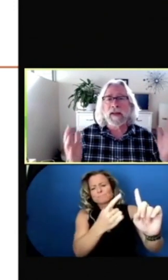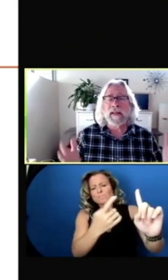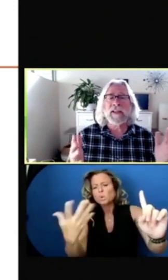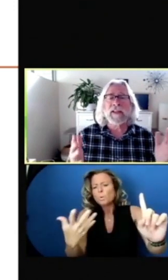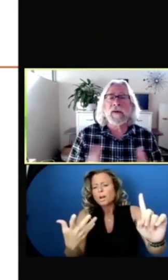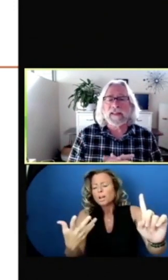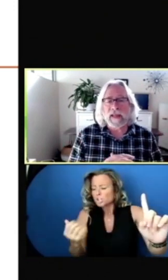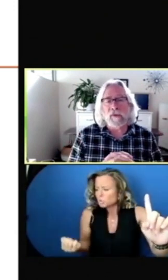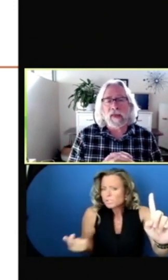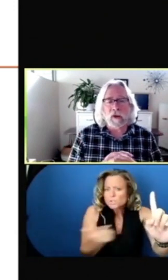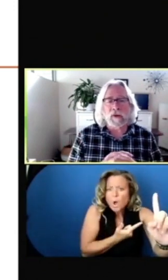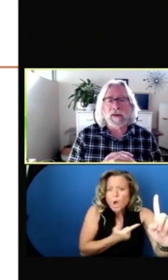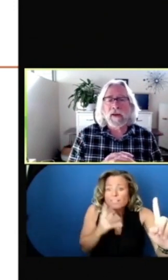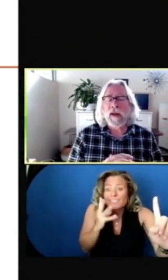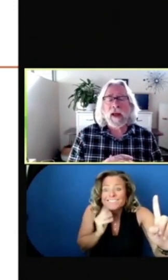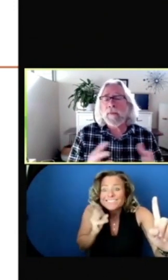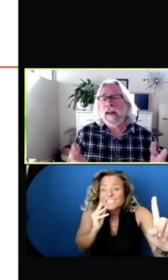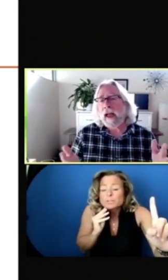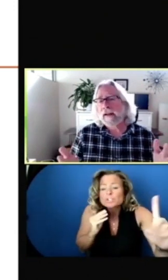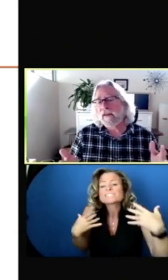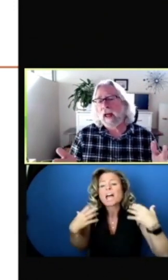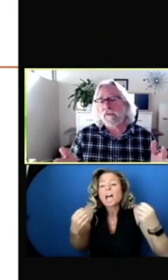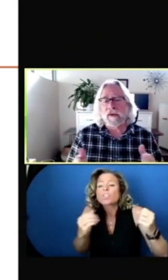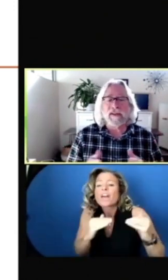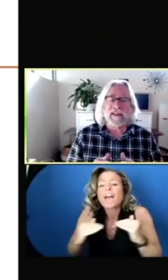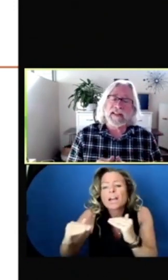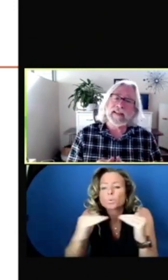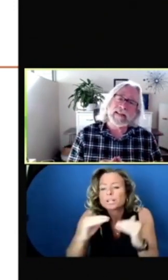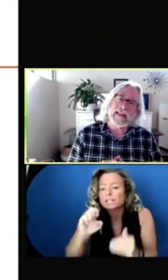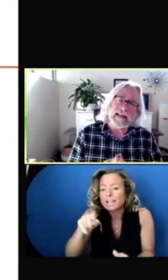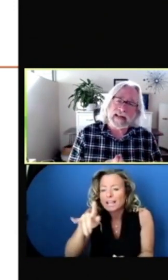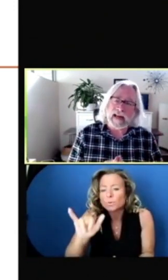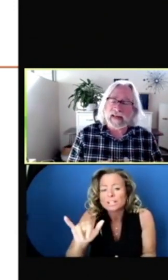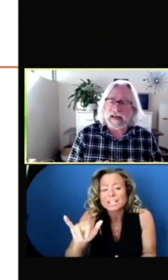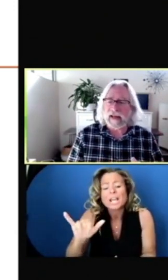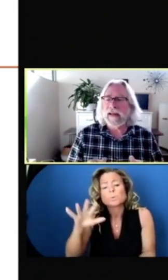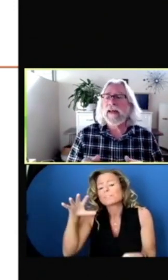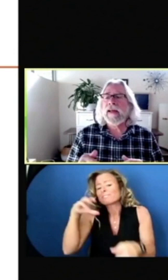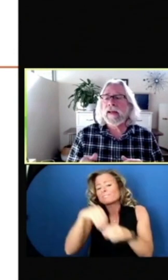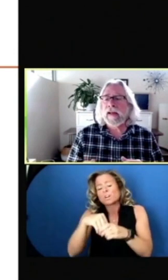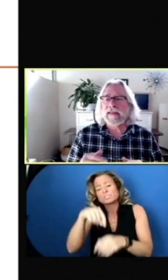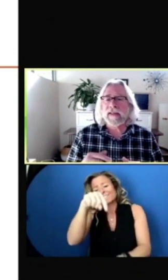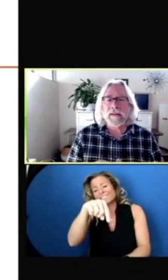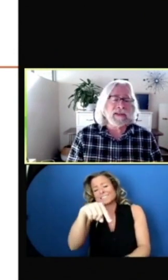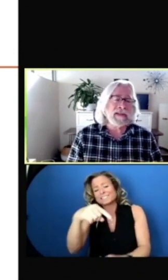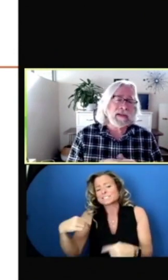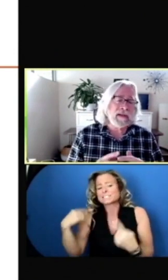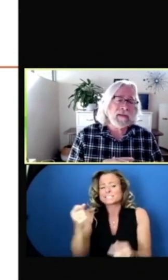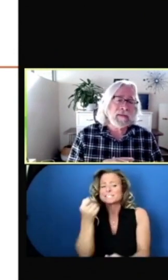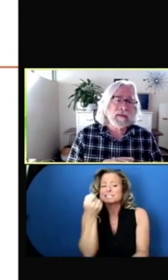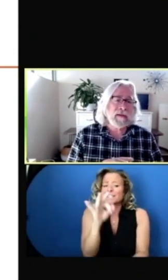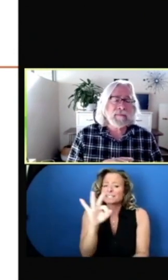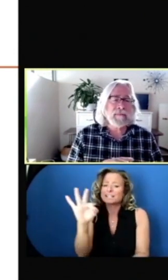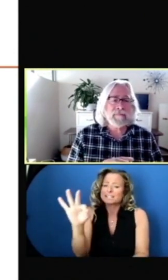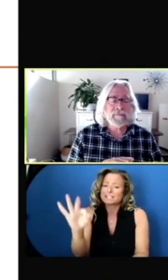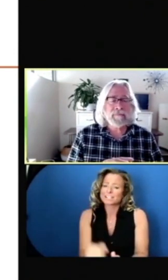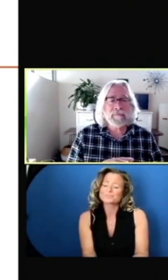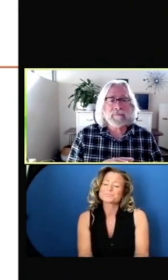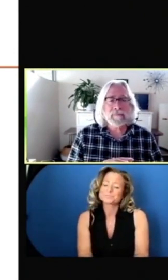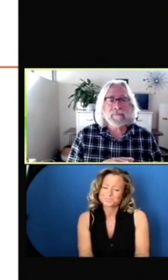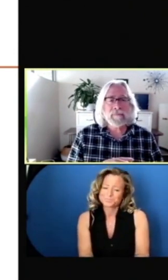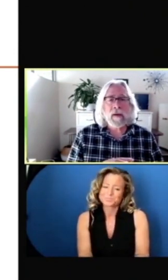place where we can experience health equity. And we've been active in health literacy since 1999. Next slide, please.